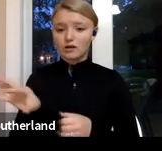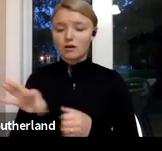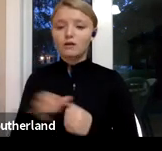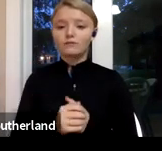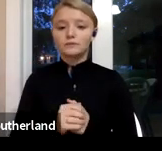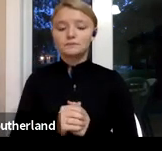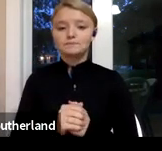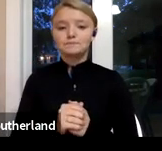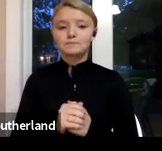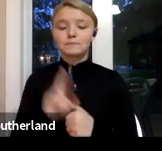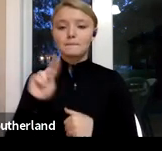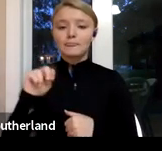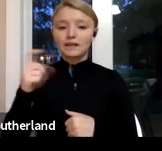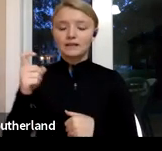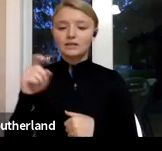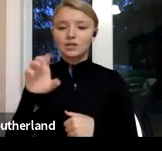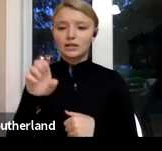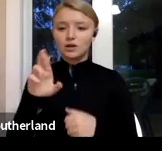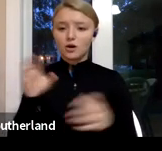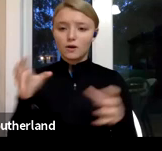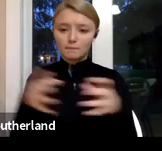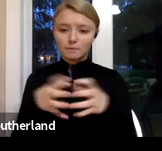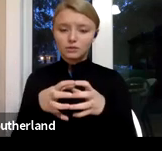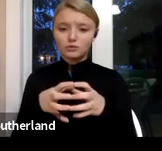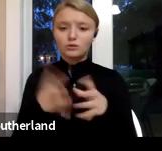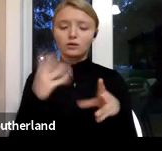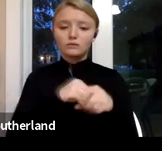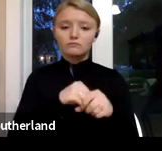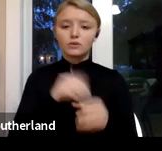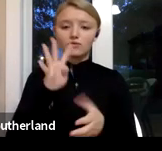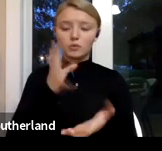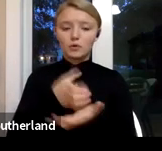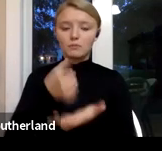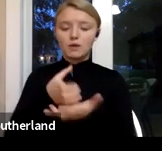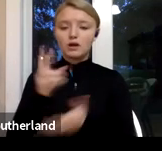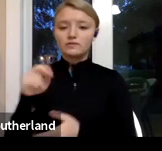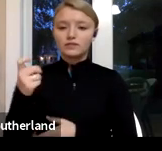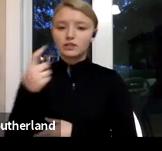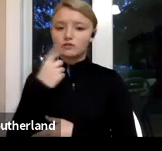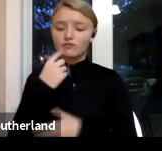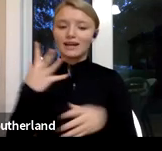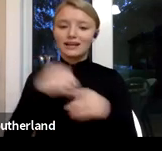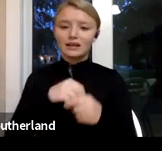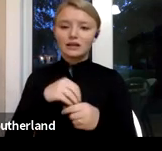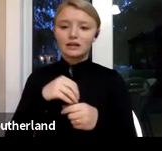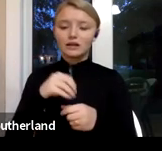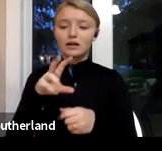The Ningxia ER bundle comes with 4 bottles of Ningxia Red and a 30 pack of the